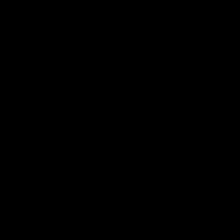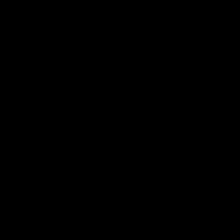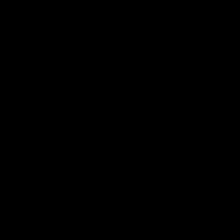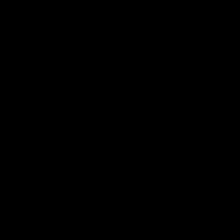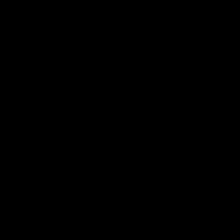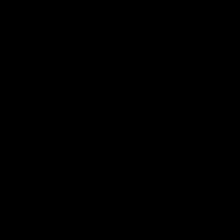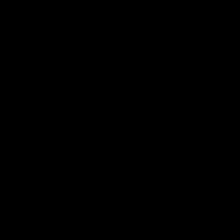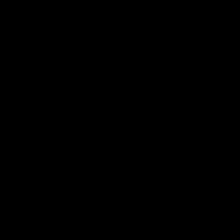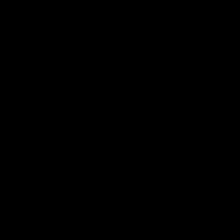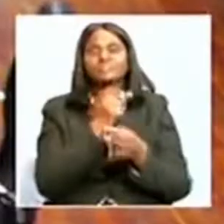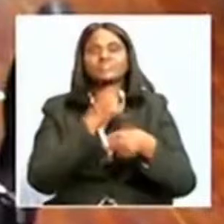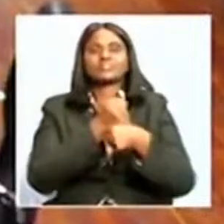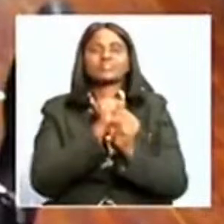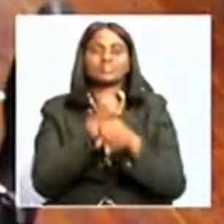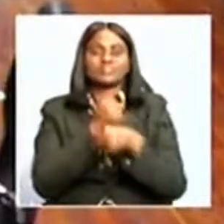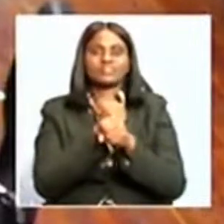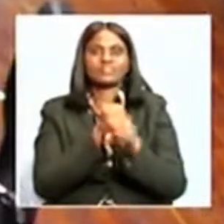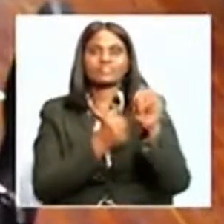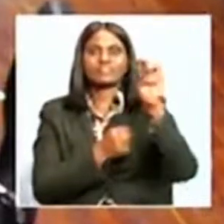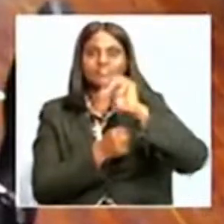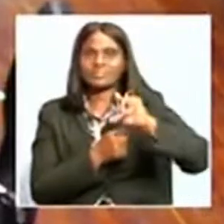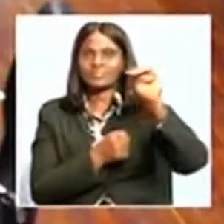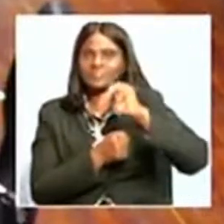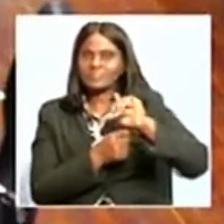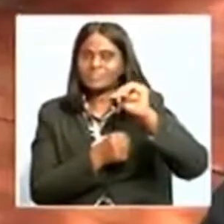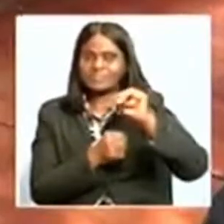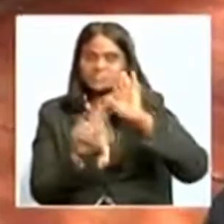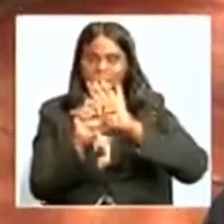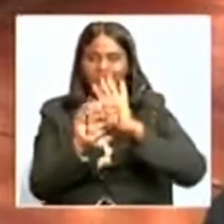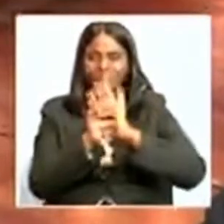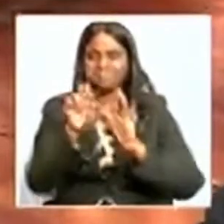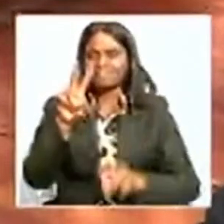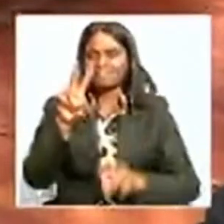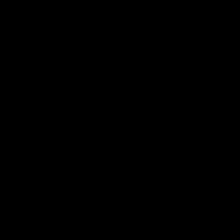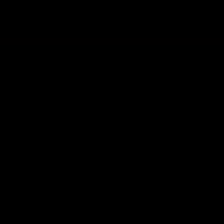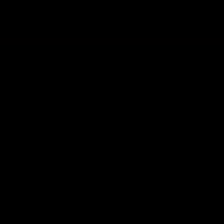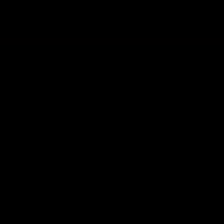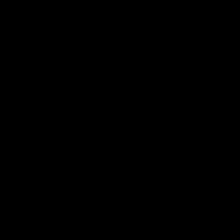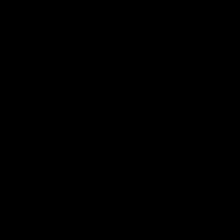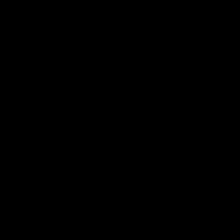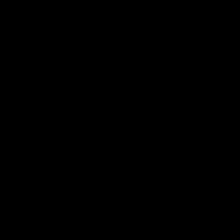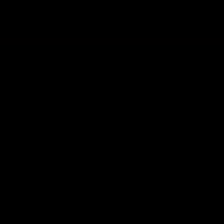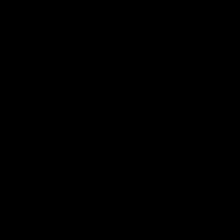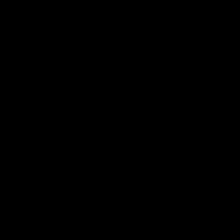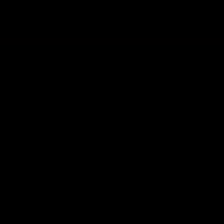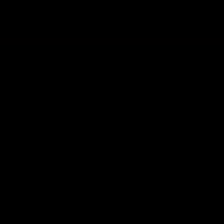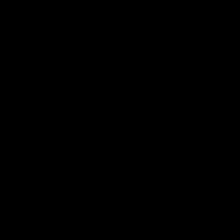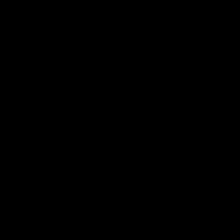only be made on maybe 25th or